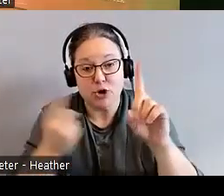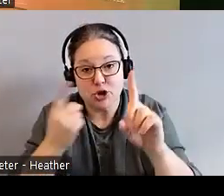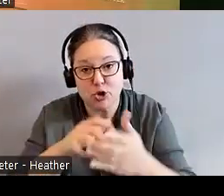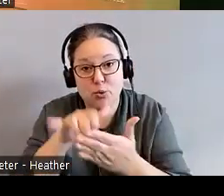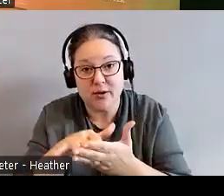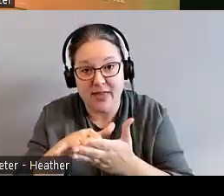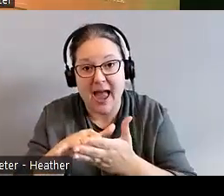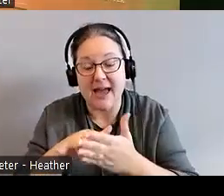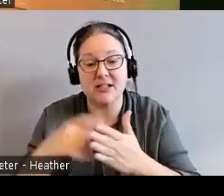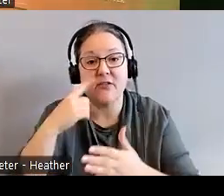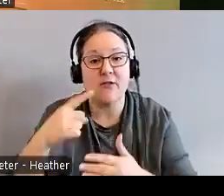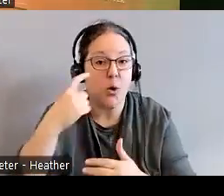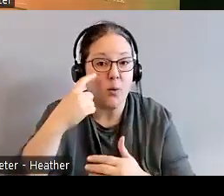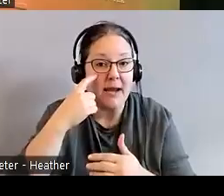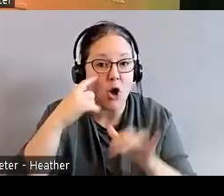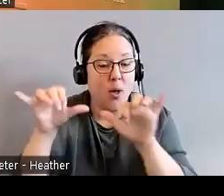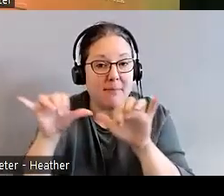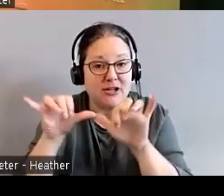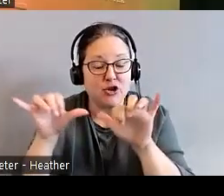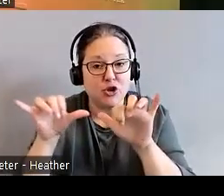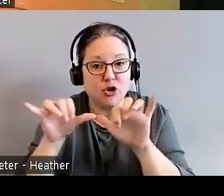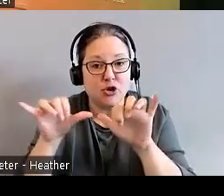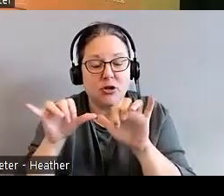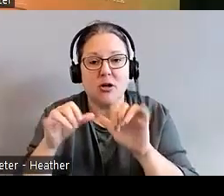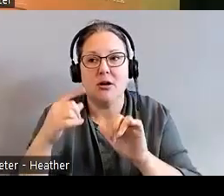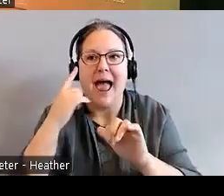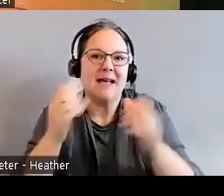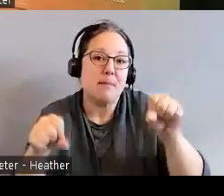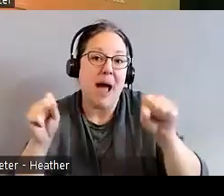retinal measures as a predictor of